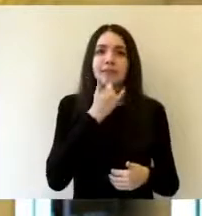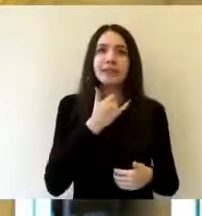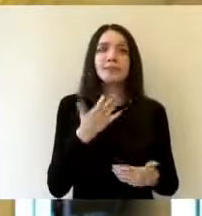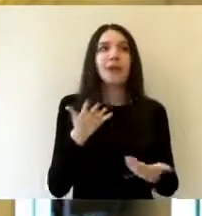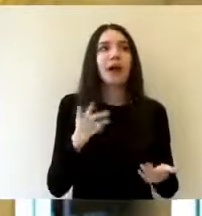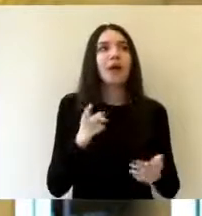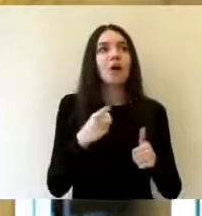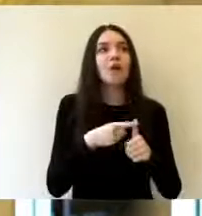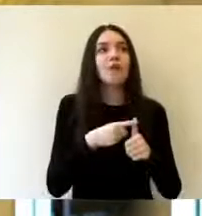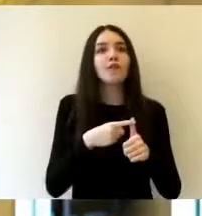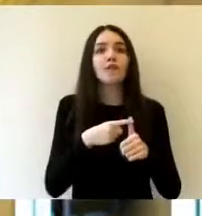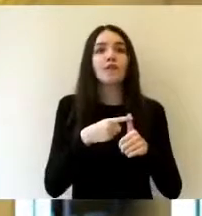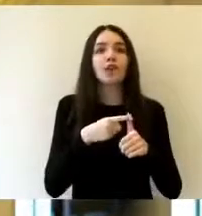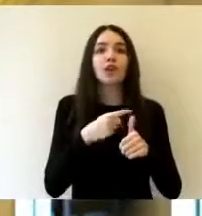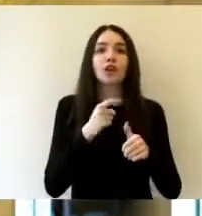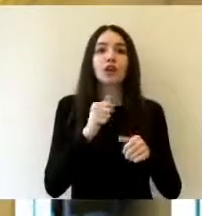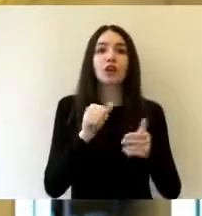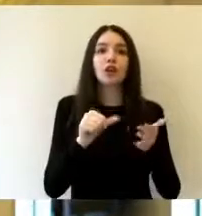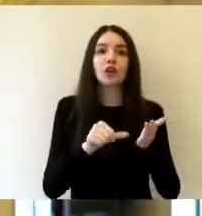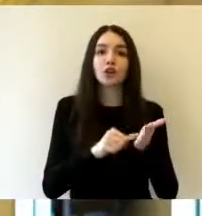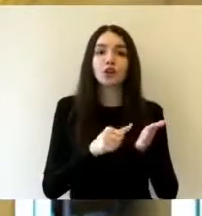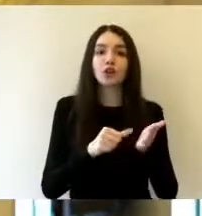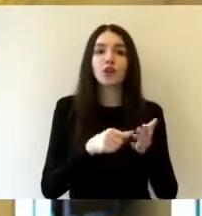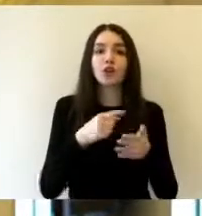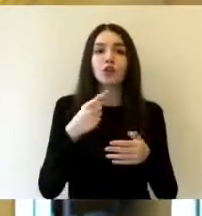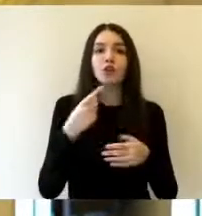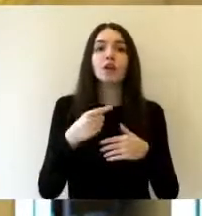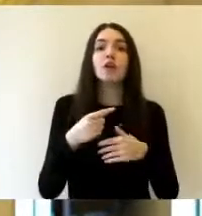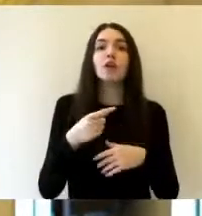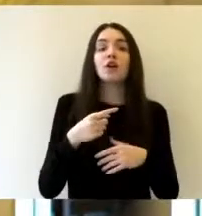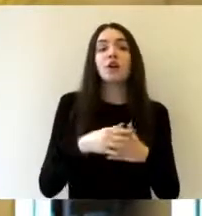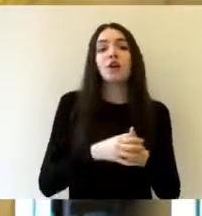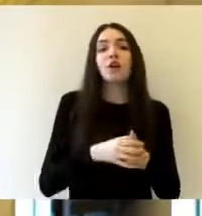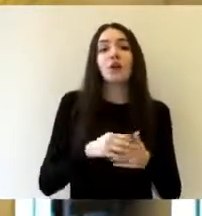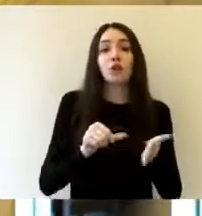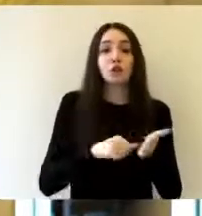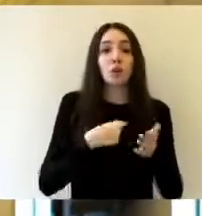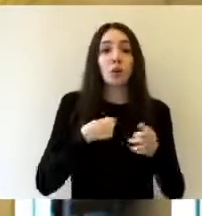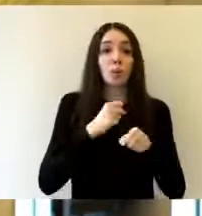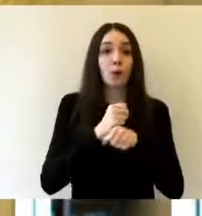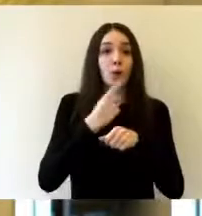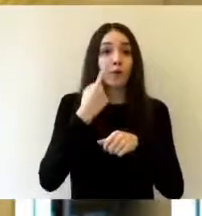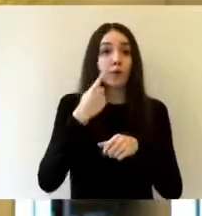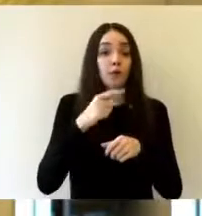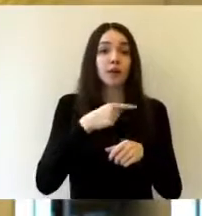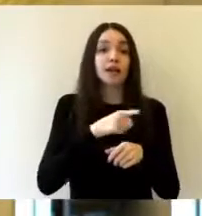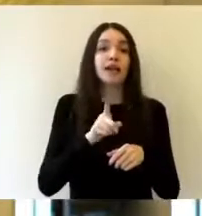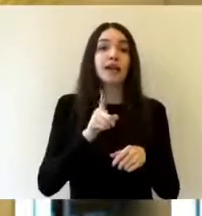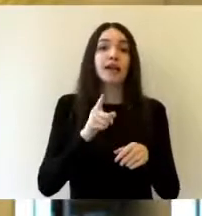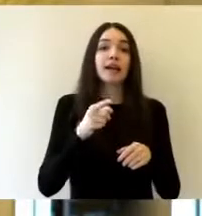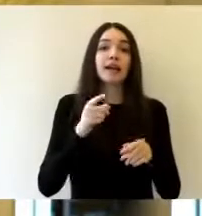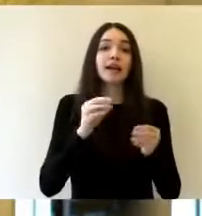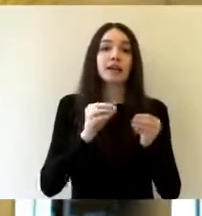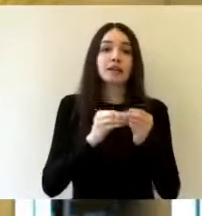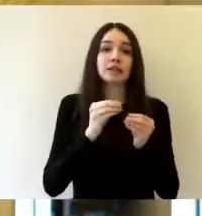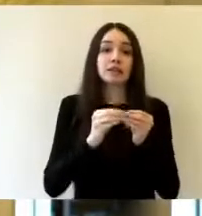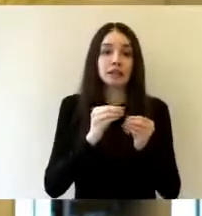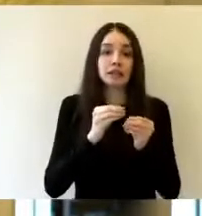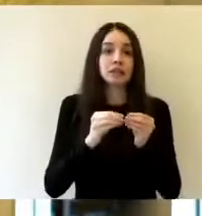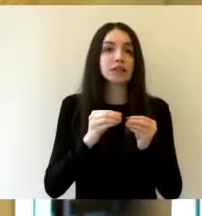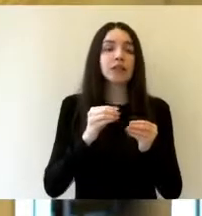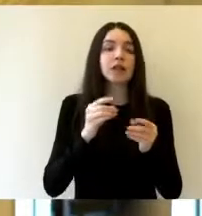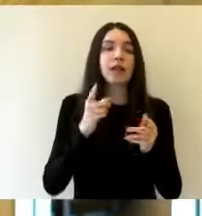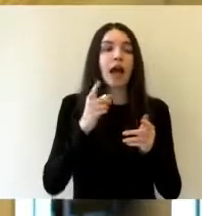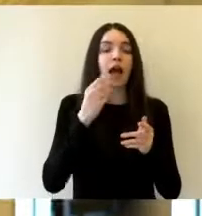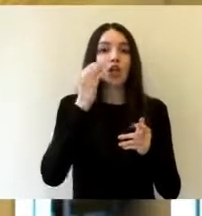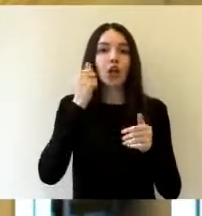did for the company Hilgartner that houses my studio now was fixing a typo. I was in grad school and I was looking for stone. We got in touch, but